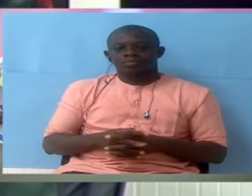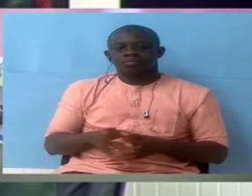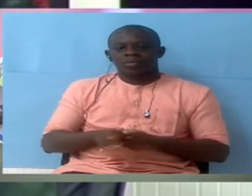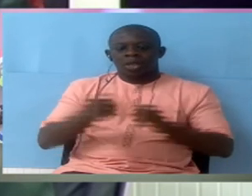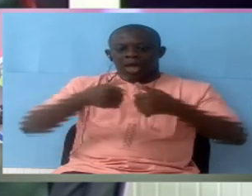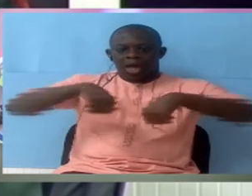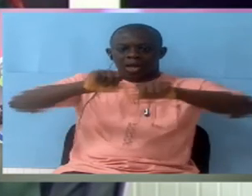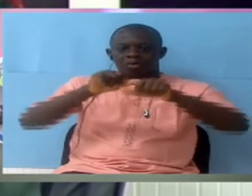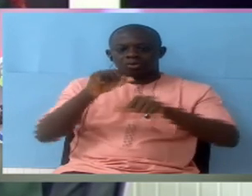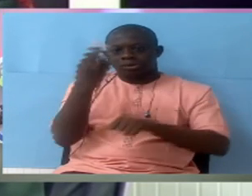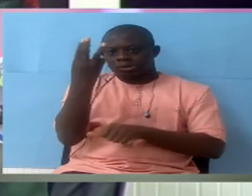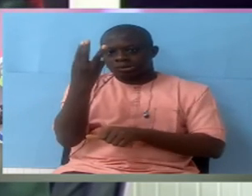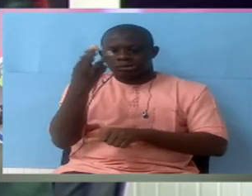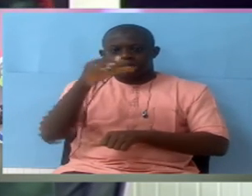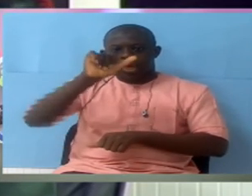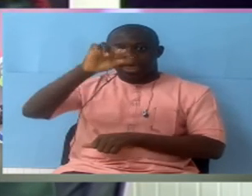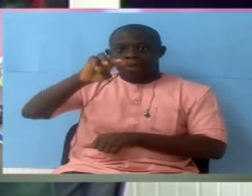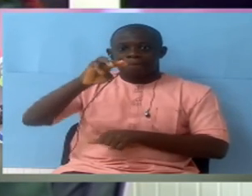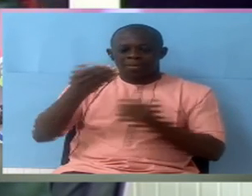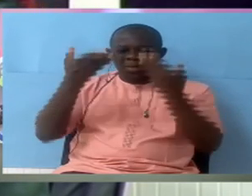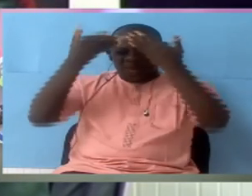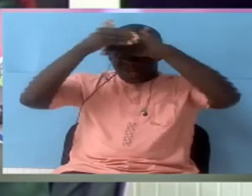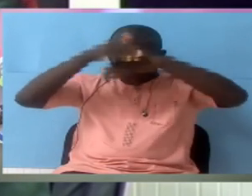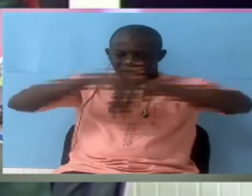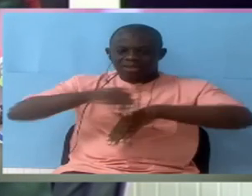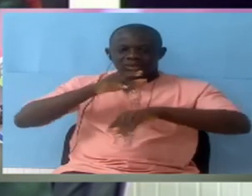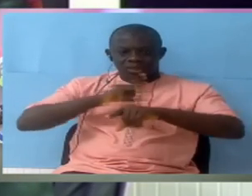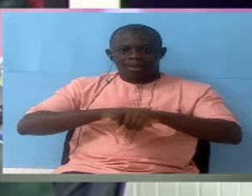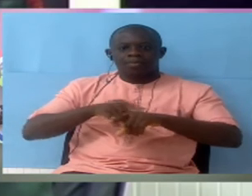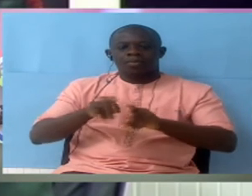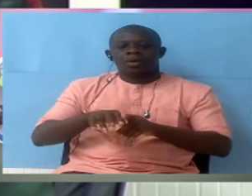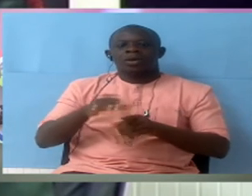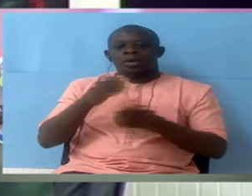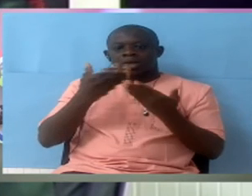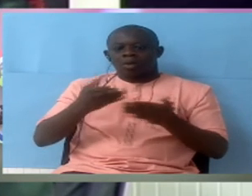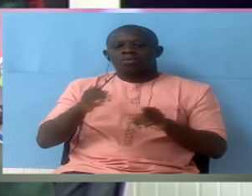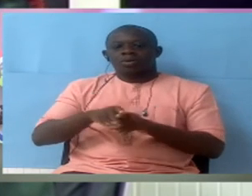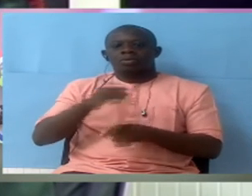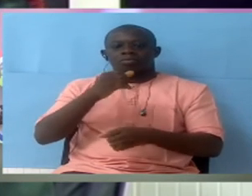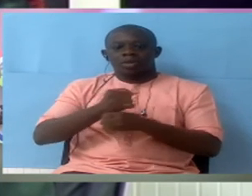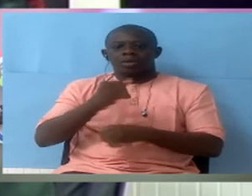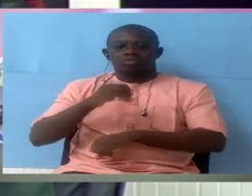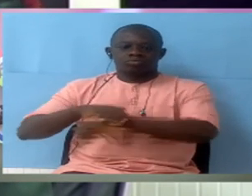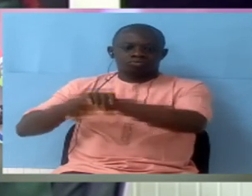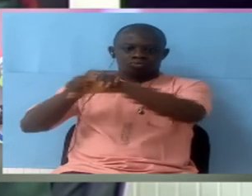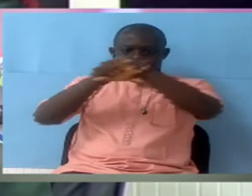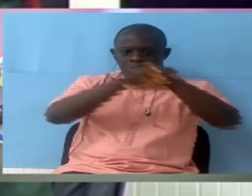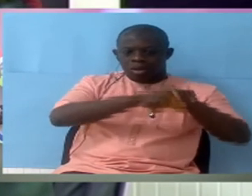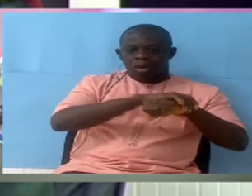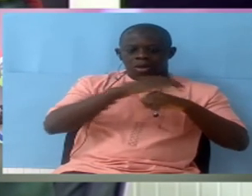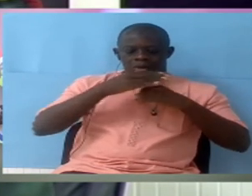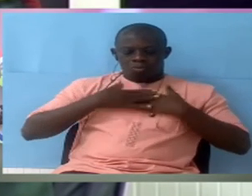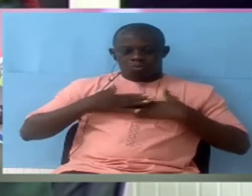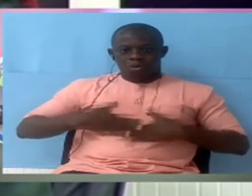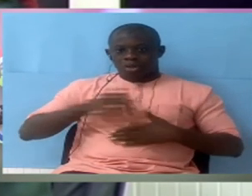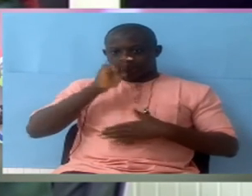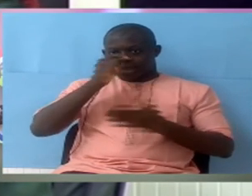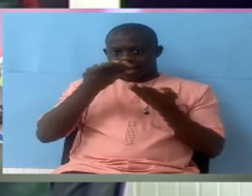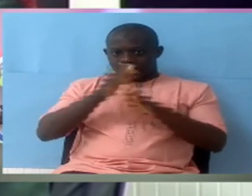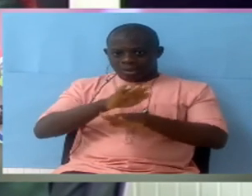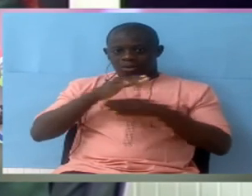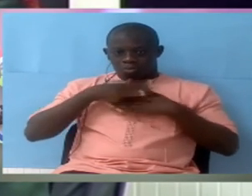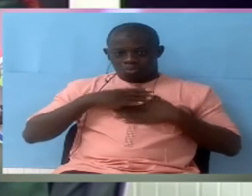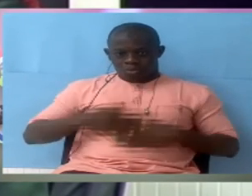3 a.m. boori ñetti waxtu yi ci haaji guddi. They brought the body of Alma Momane. Ñu indi niwi Alma